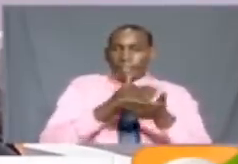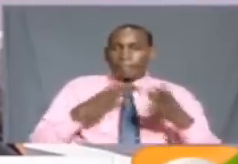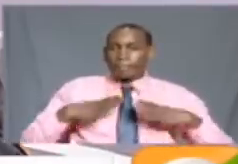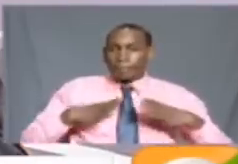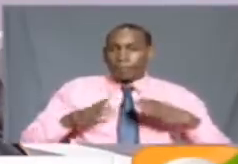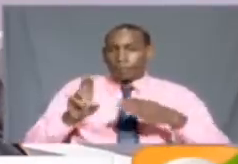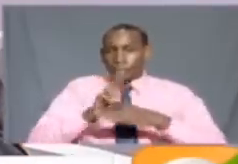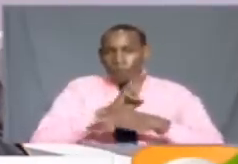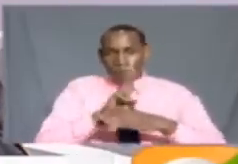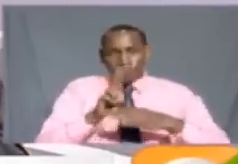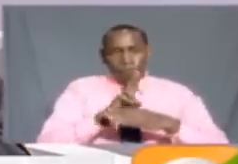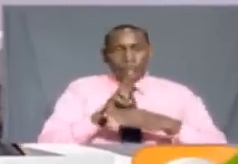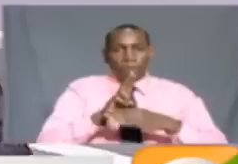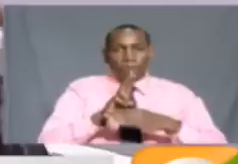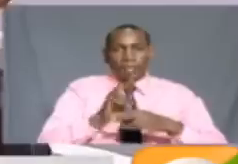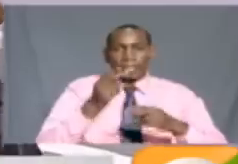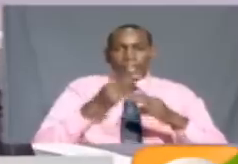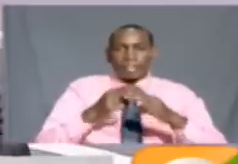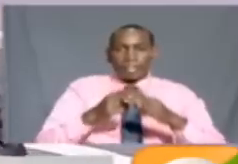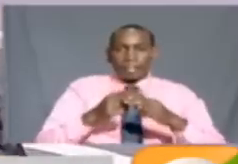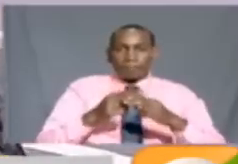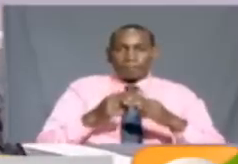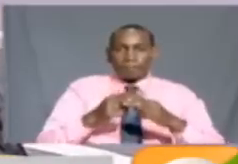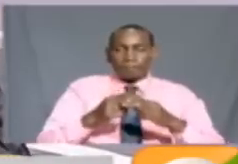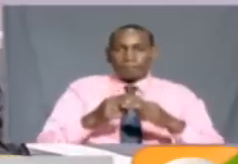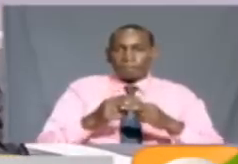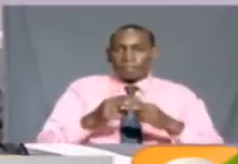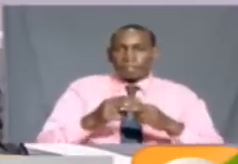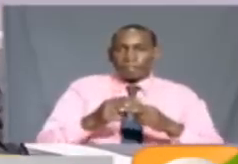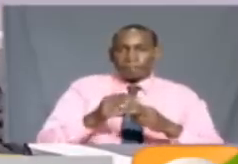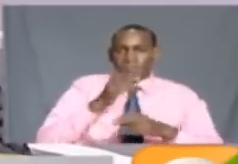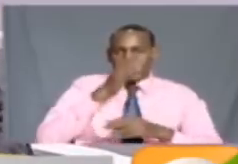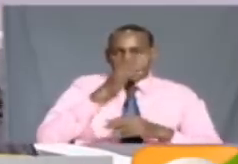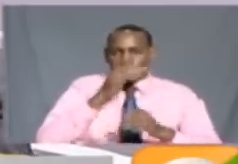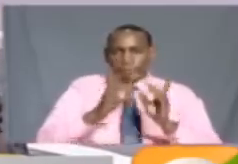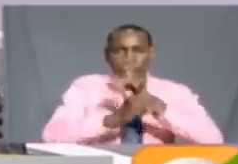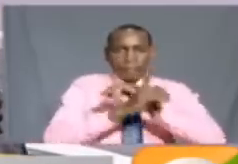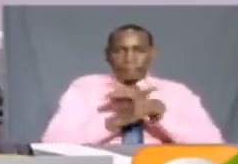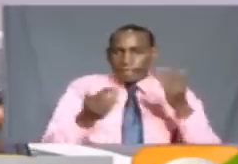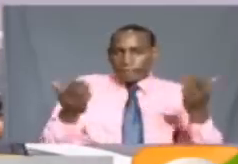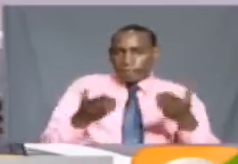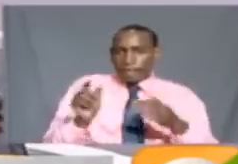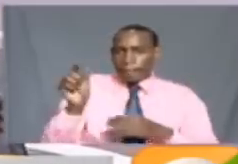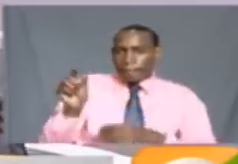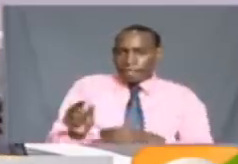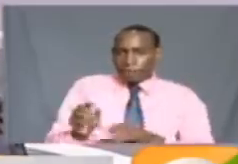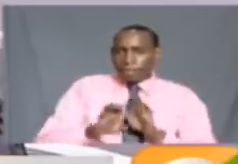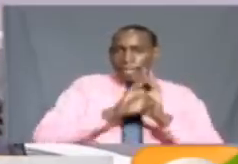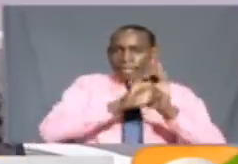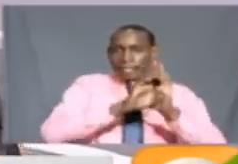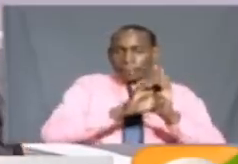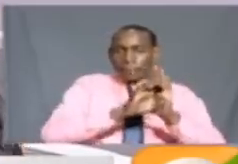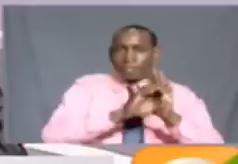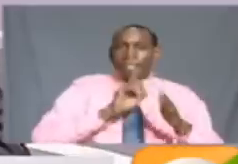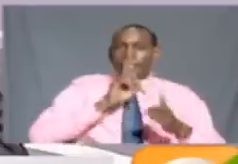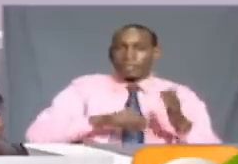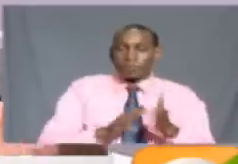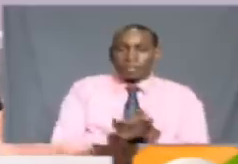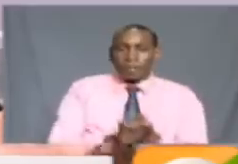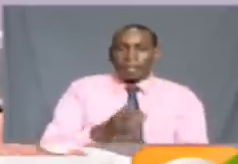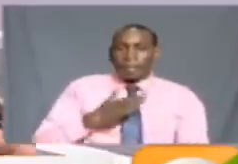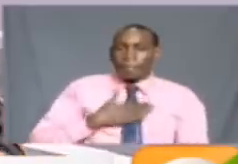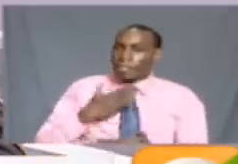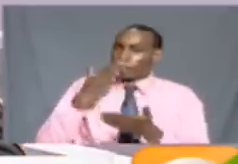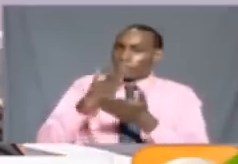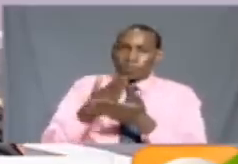use. It's called the deception defense, where someone, an adult for instance, says, I